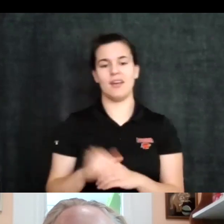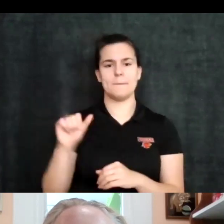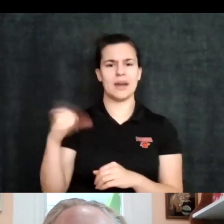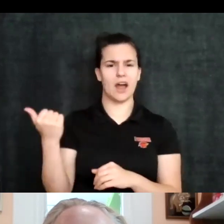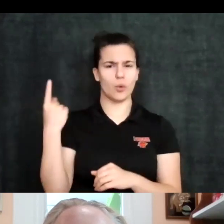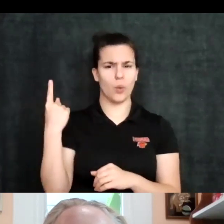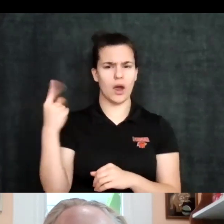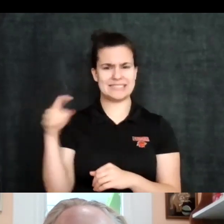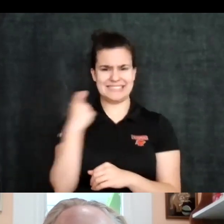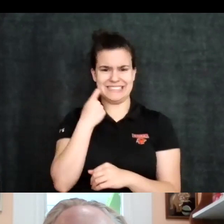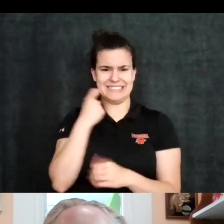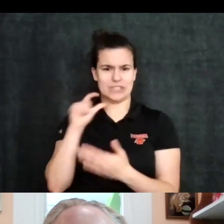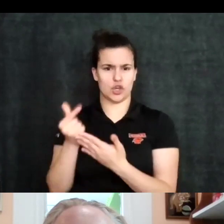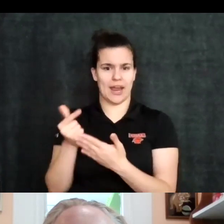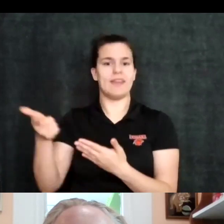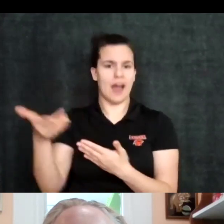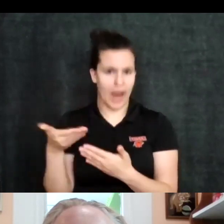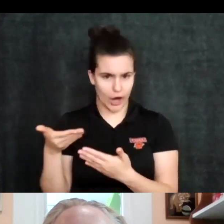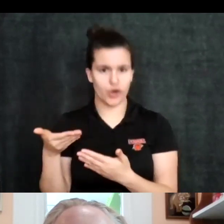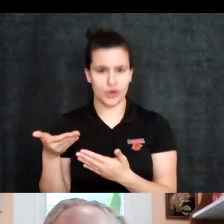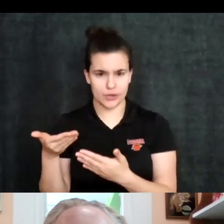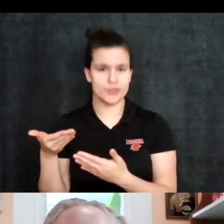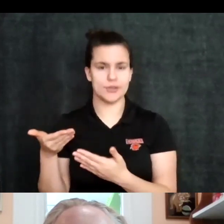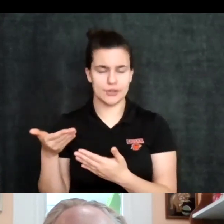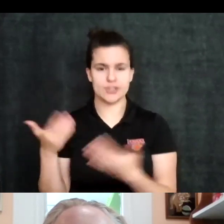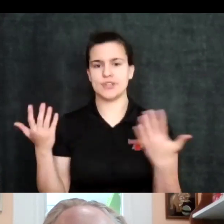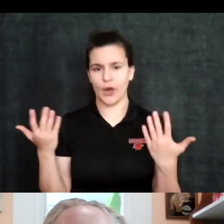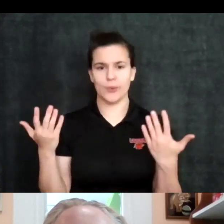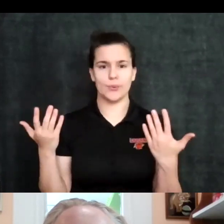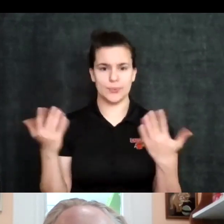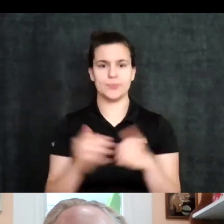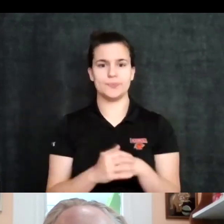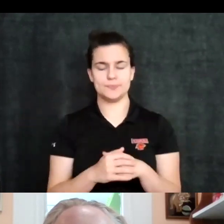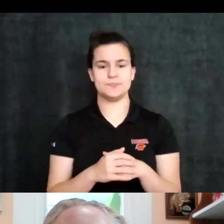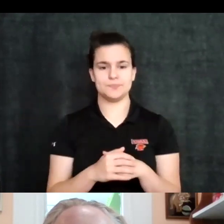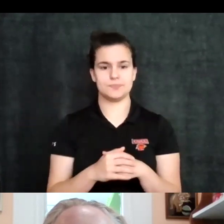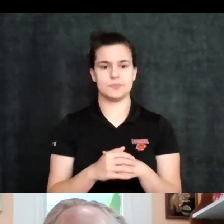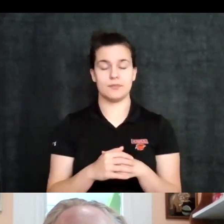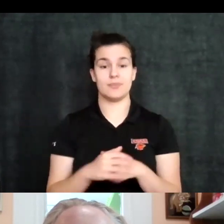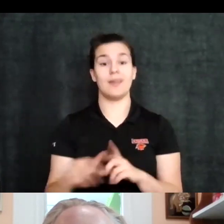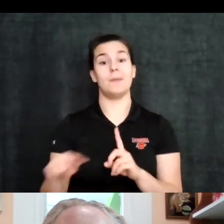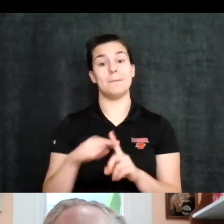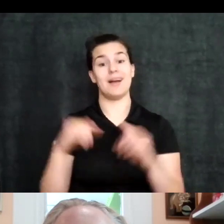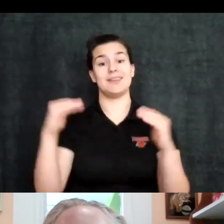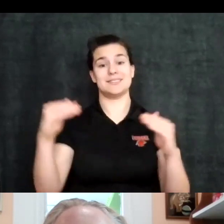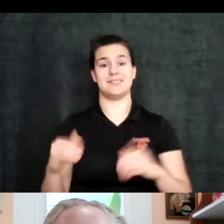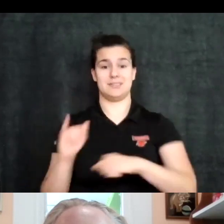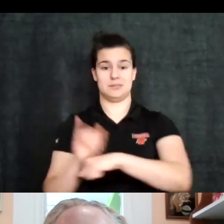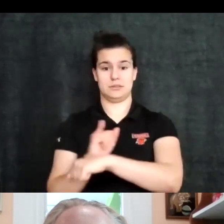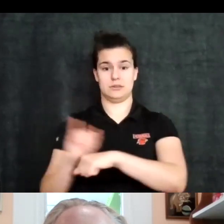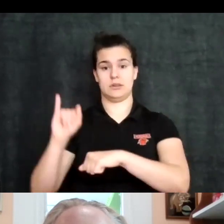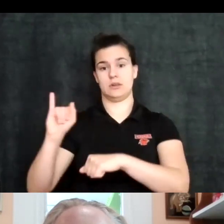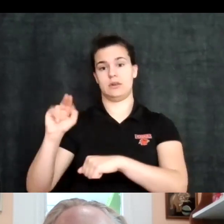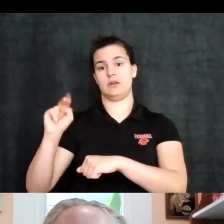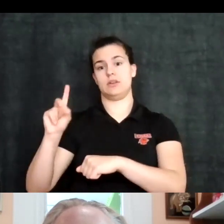another recent grad that they have just hired. So then there's industrial facilities that have some